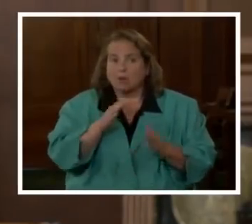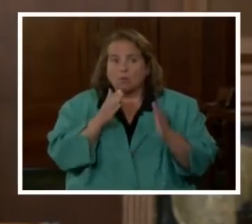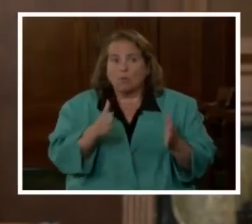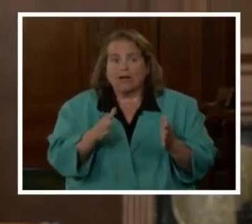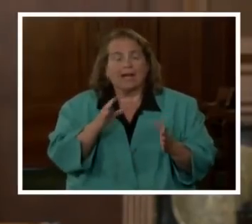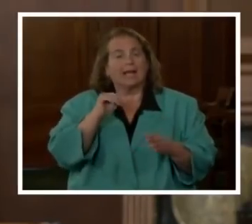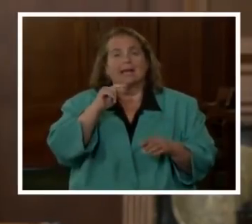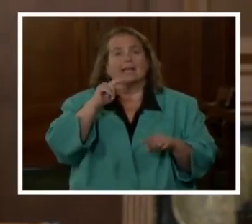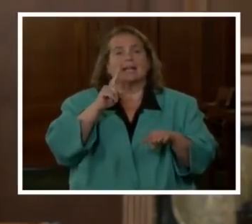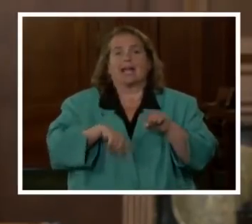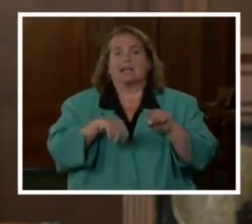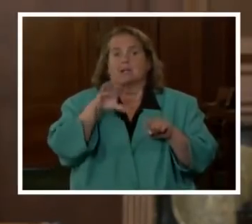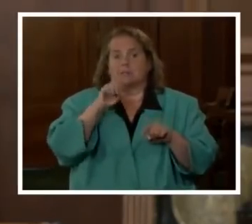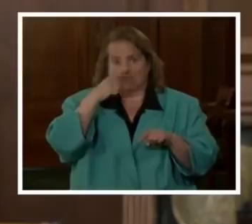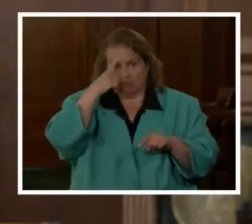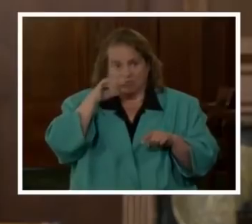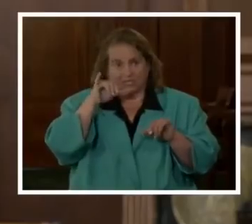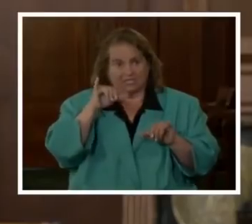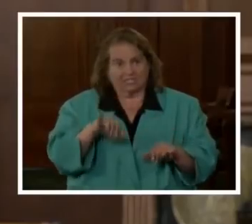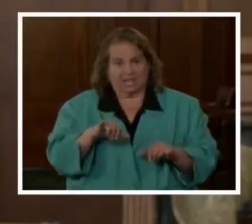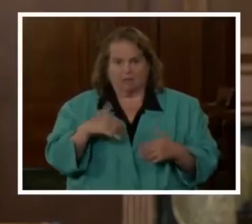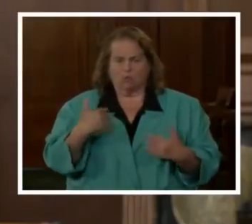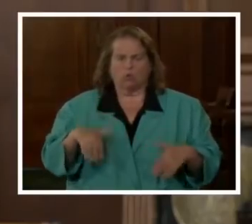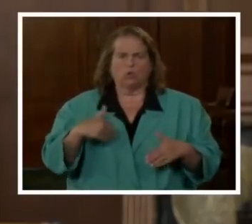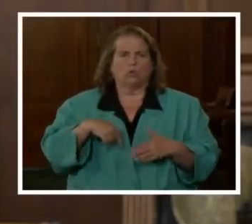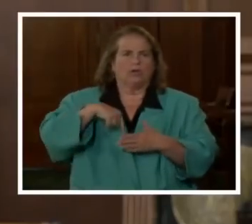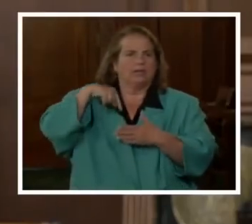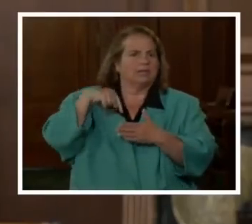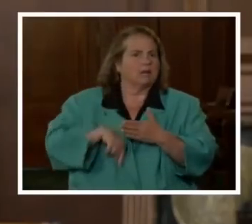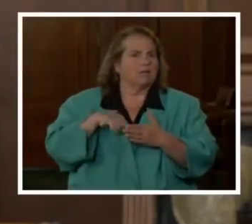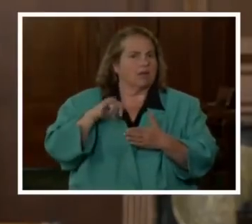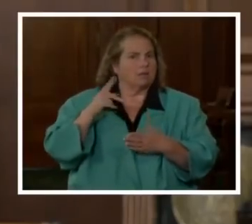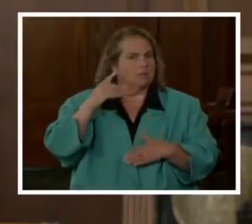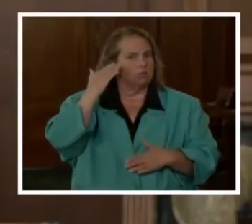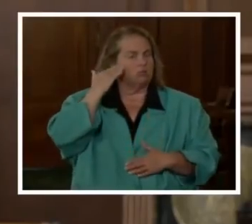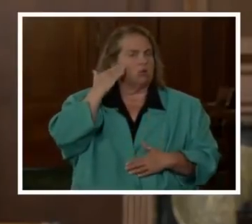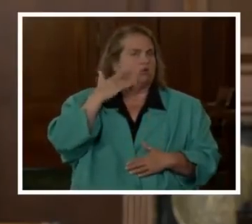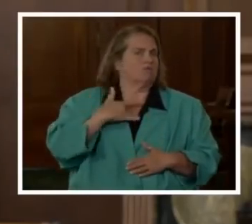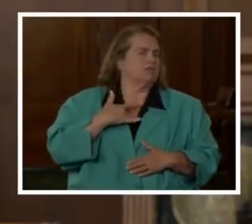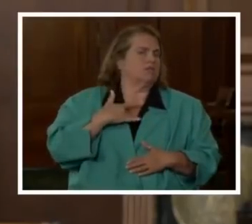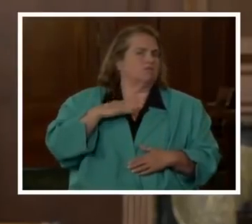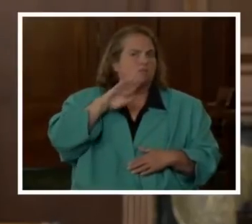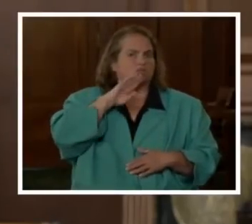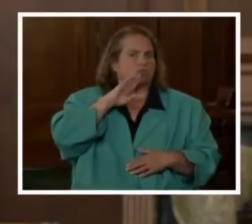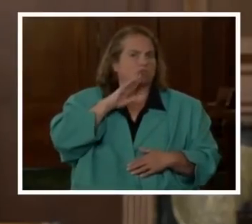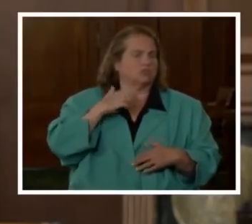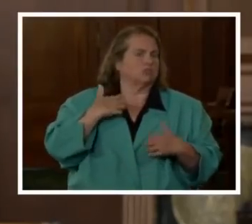be for the same depth, but people need to know